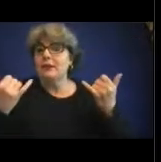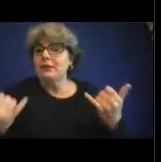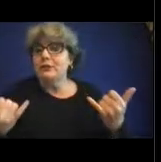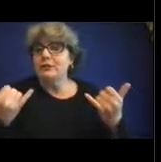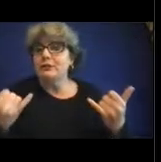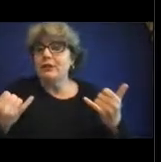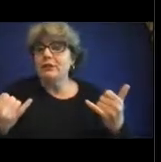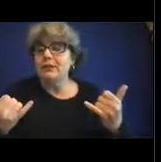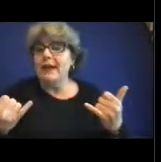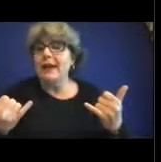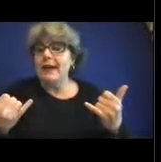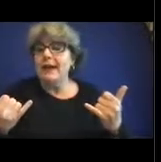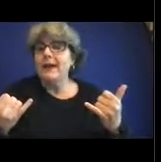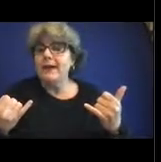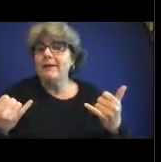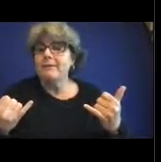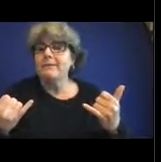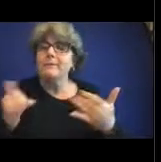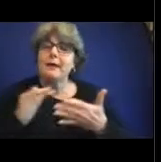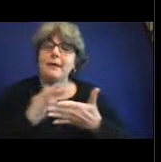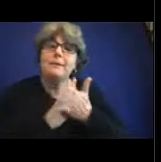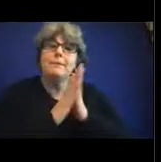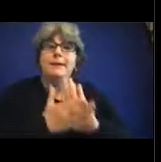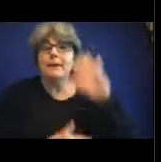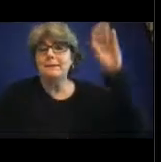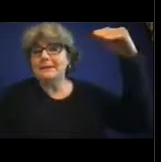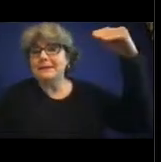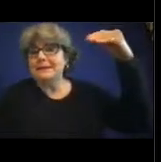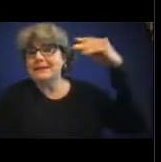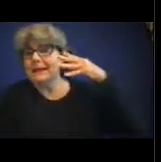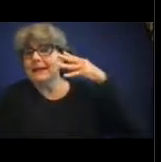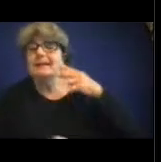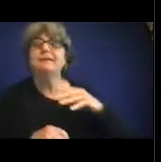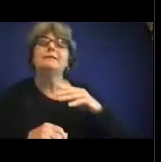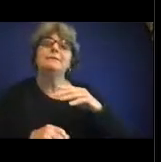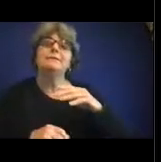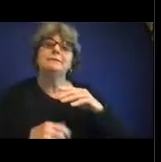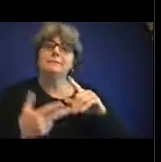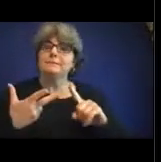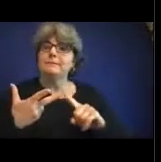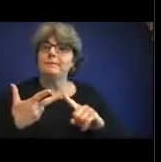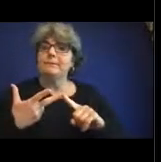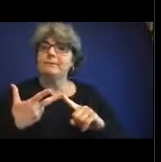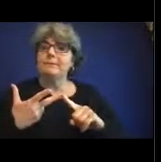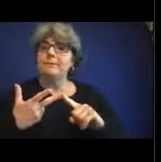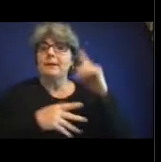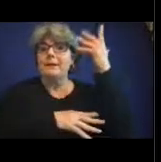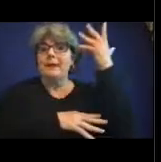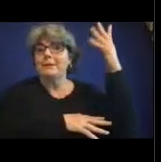going more towards the back end of a storm. Definitely agree the change in the seasons, of course, with the trees there.